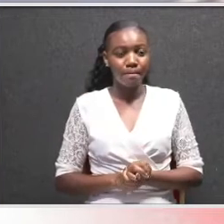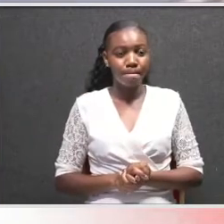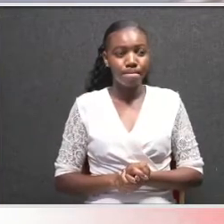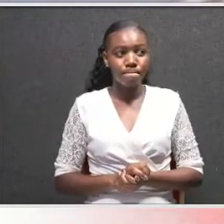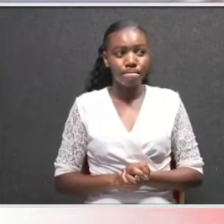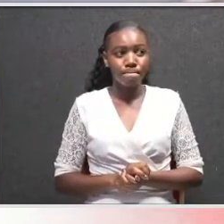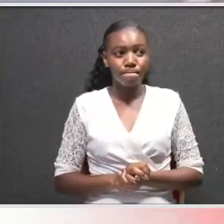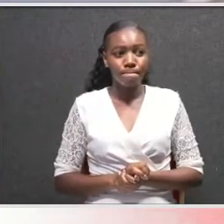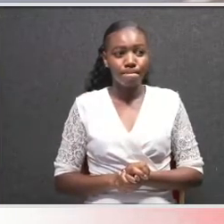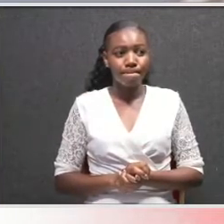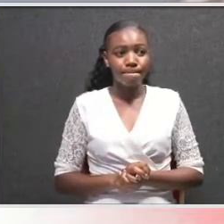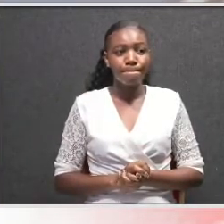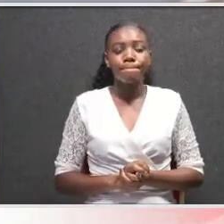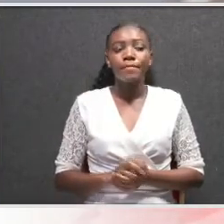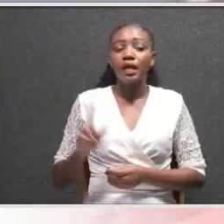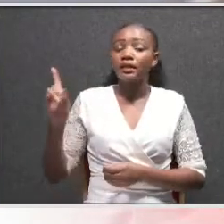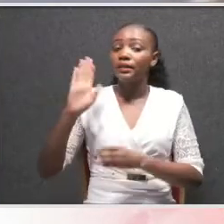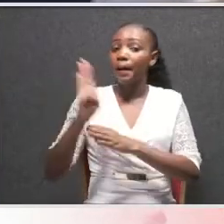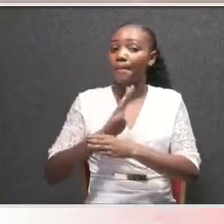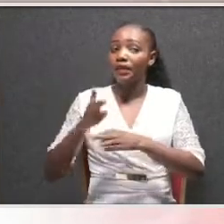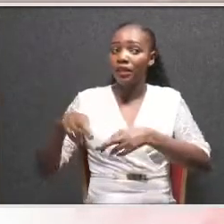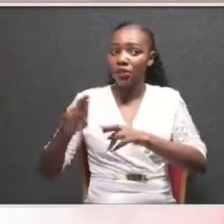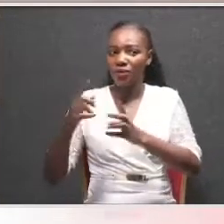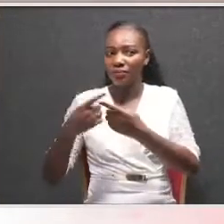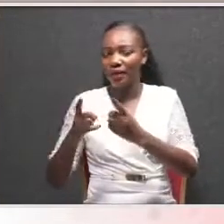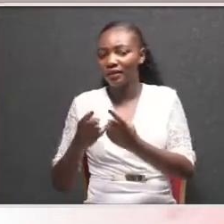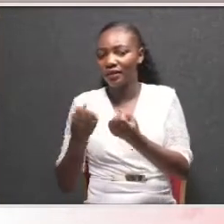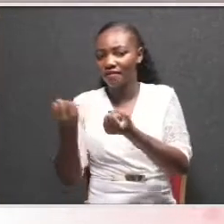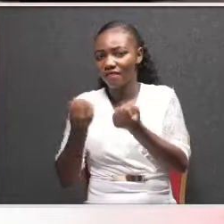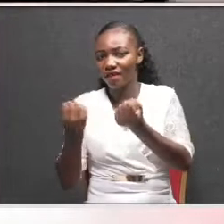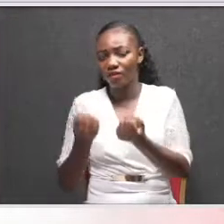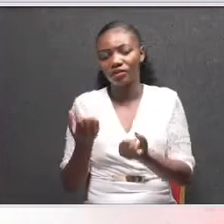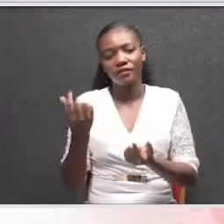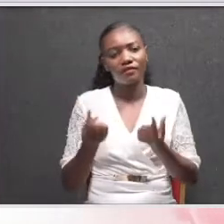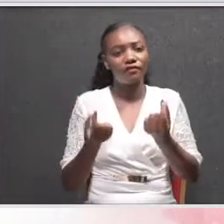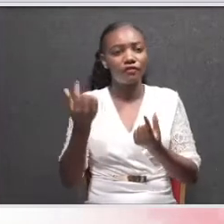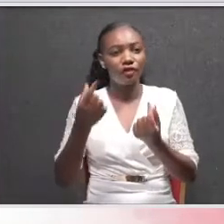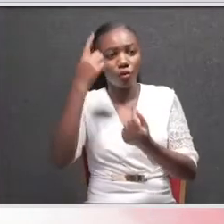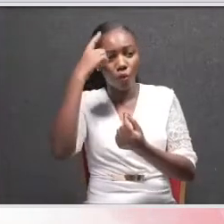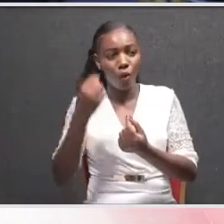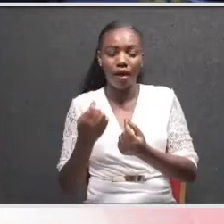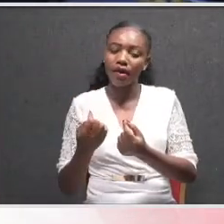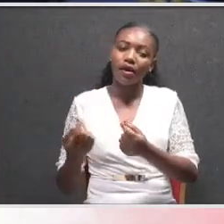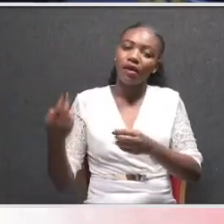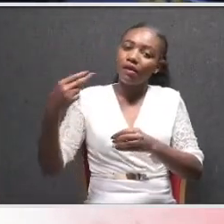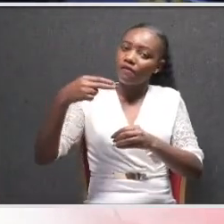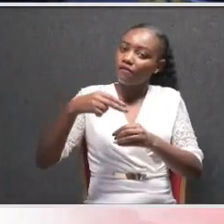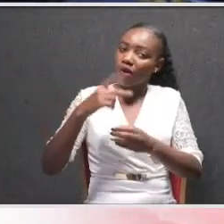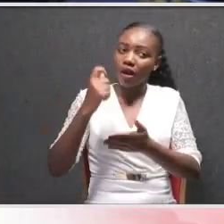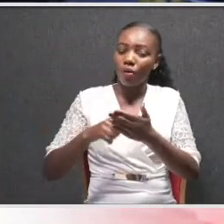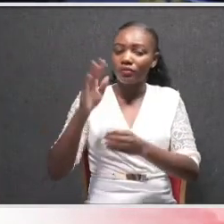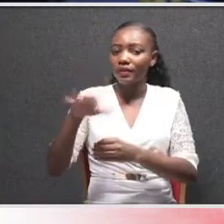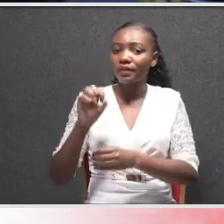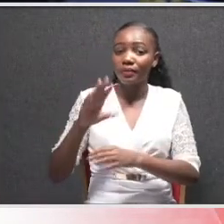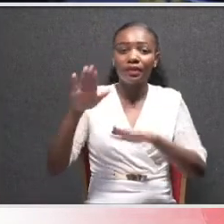Abandoned cars and less busy highways. The ripple effect of Wednesday's increase in fuel prices by 7 shillings